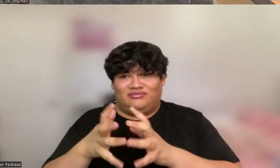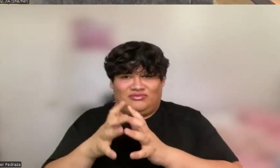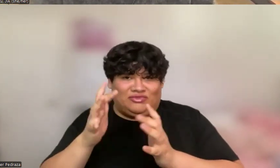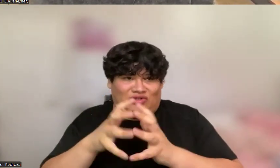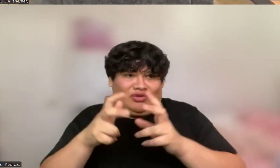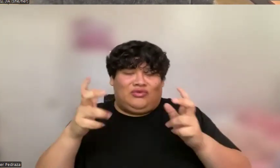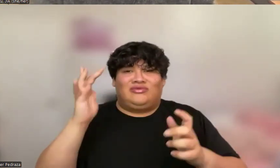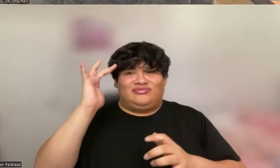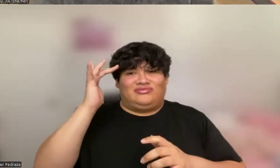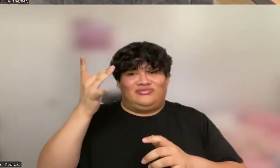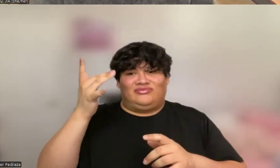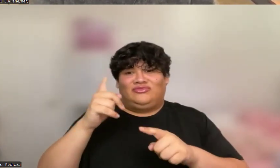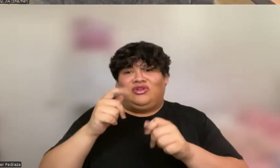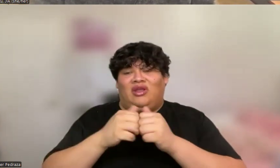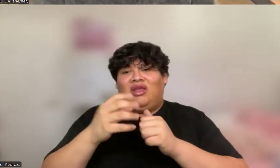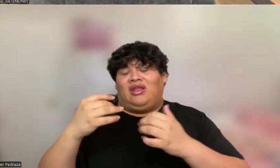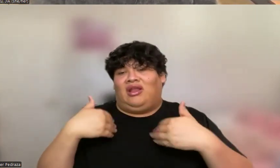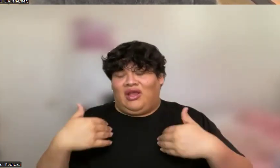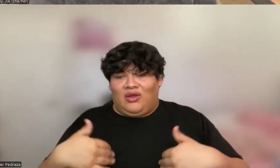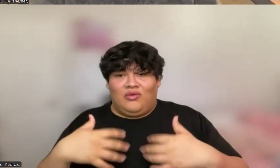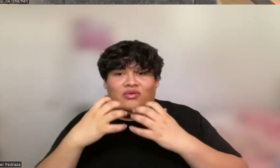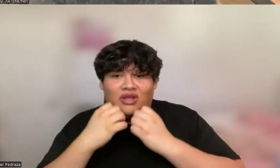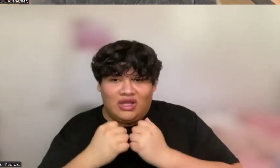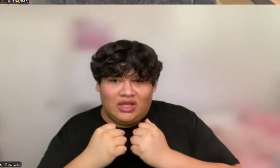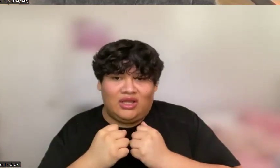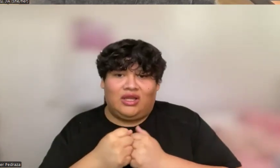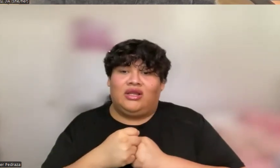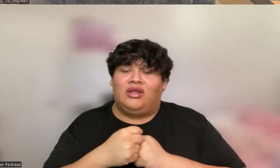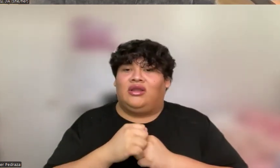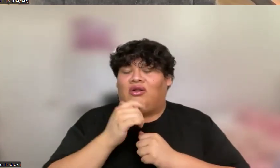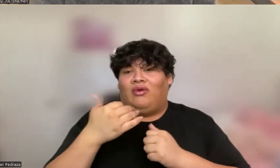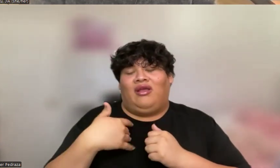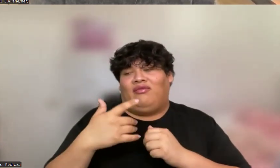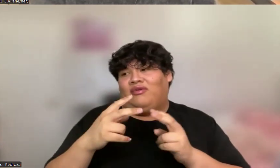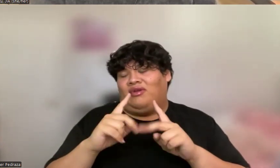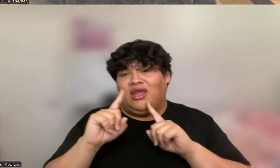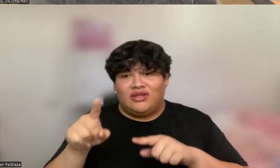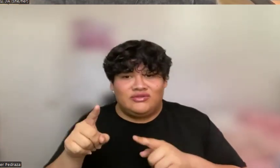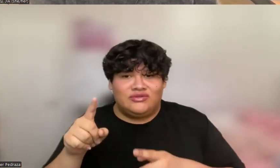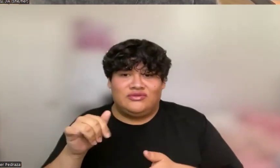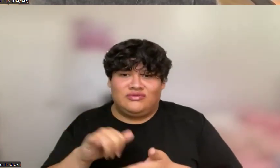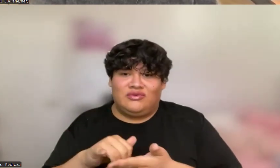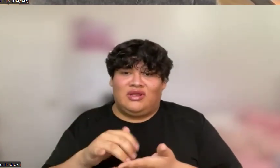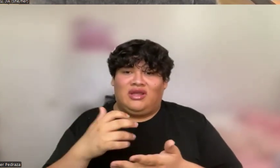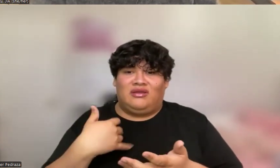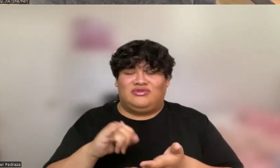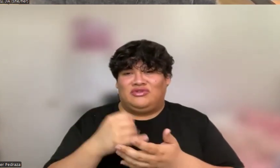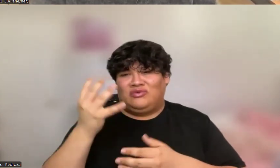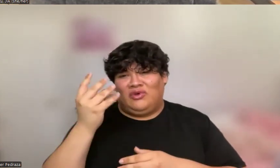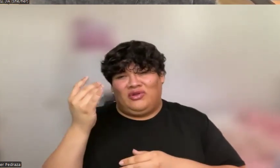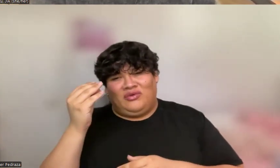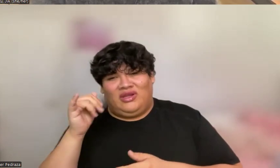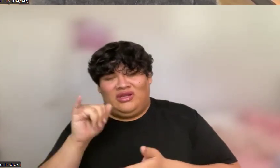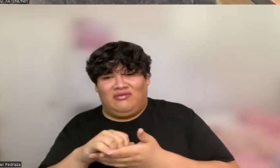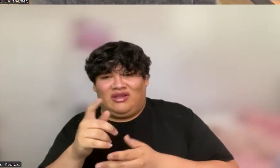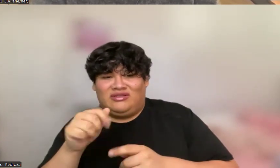and accessing behavioral health care. Don't really have the answer to that, but I'm just wondering if there's some